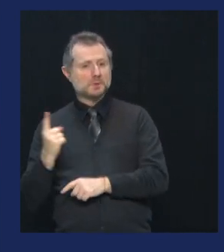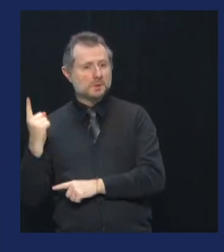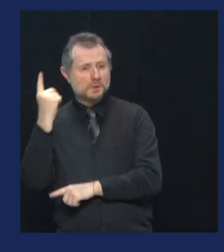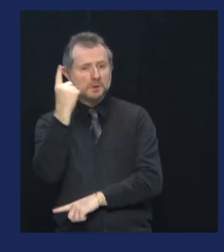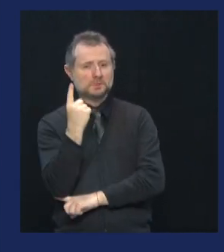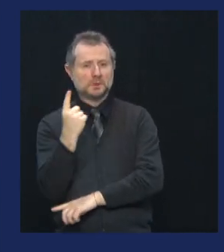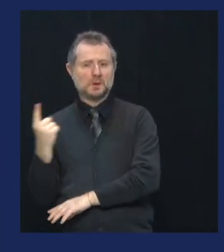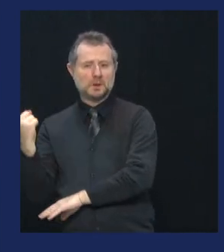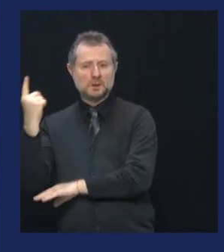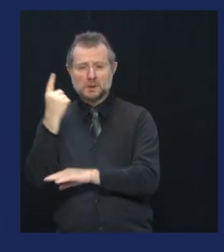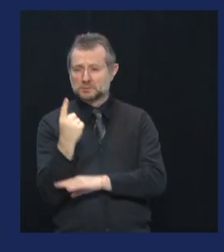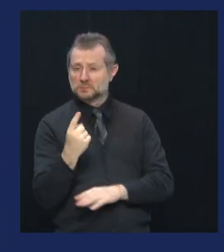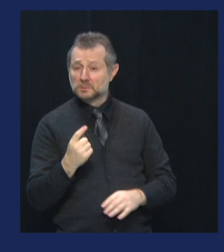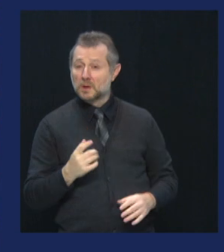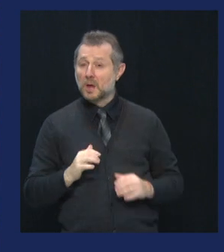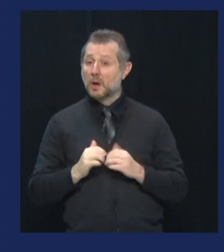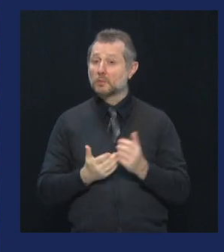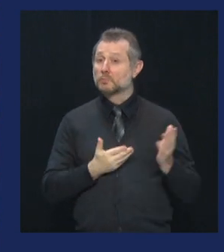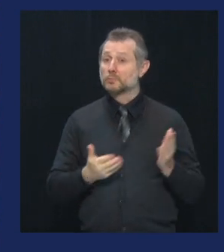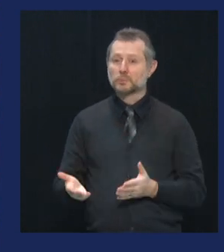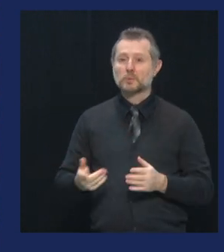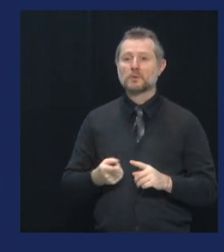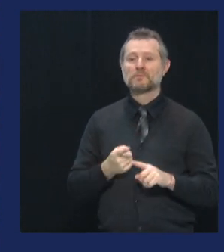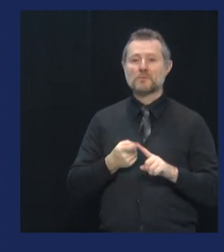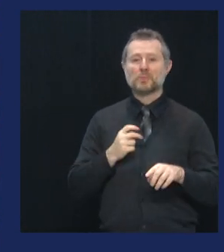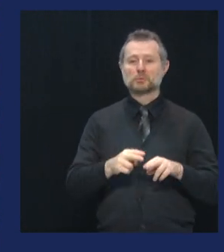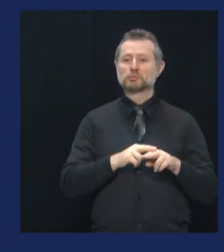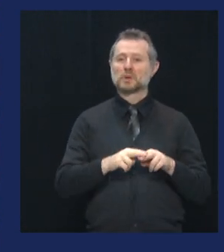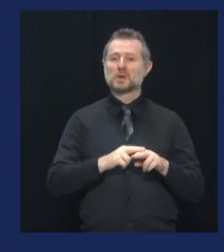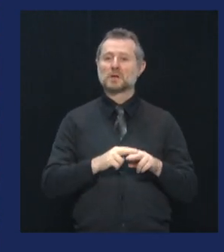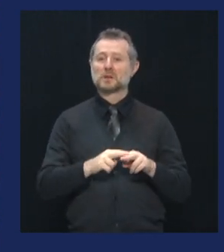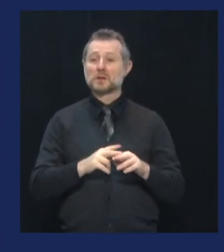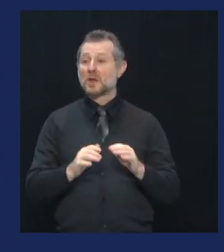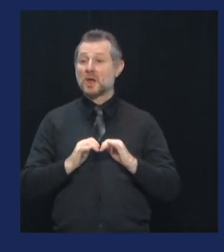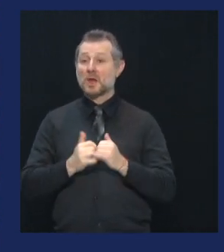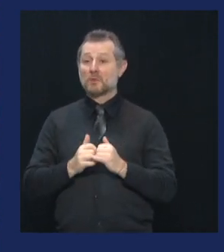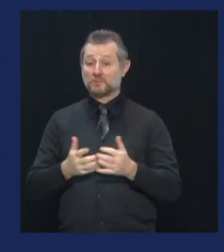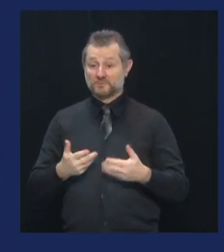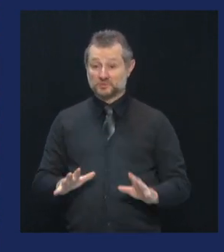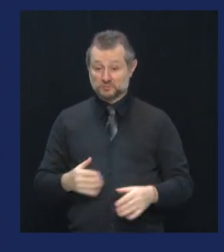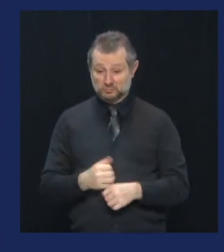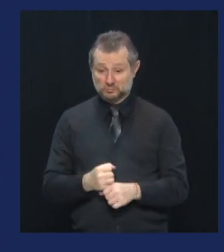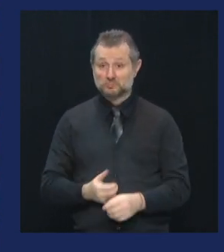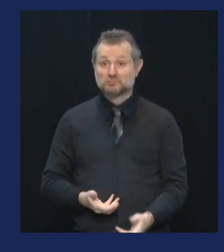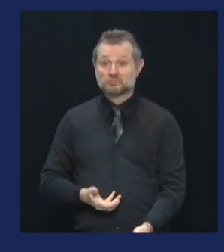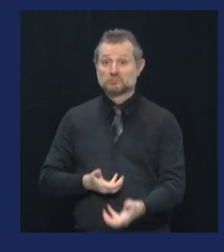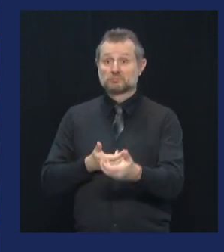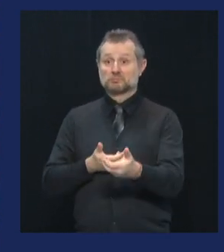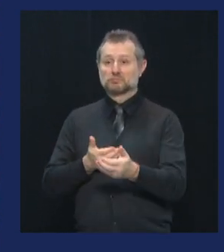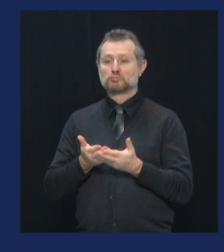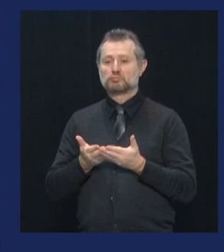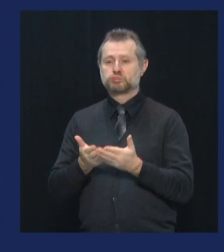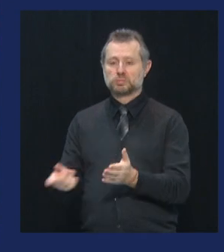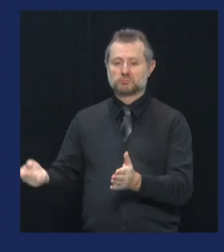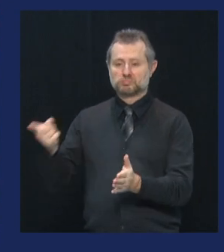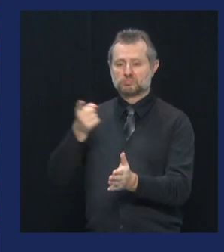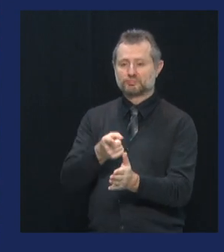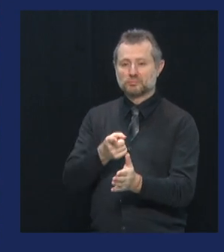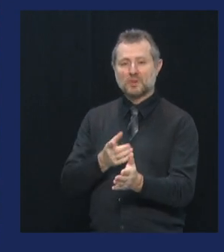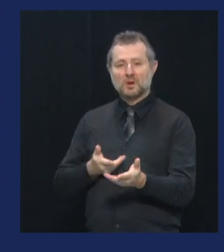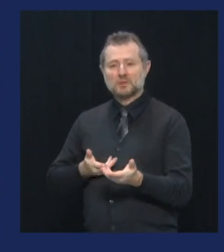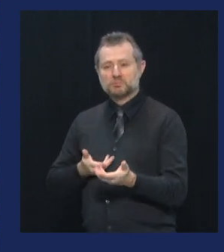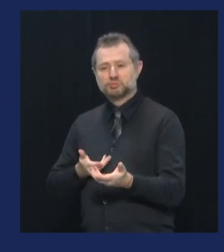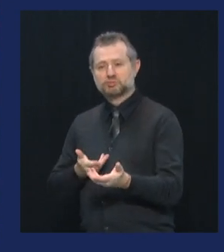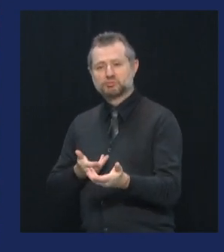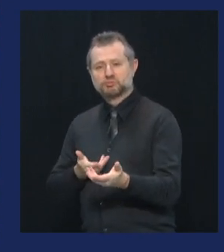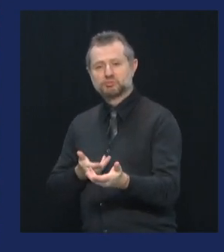and the finished product will be shipped out by river to offshore sites. Taking advantage of a fast-paced and growing